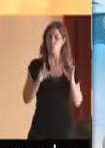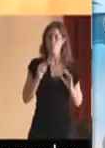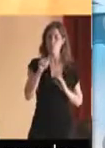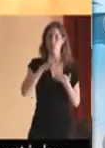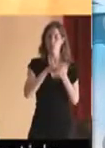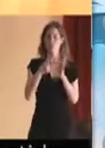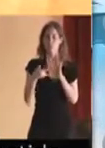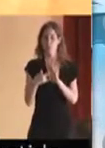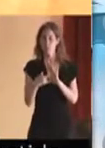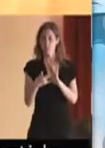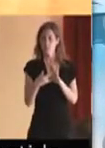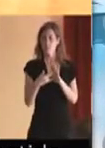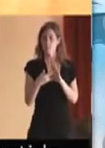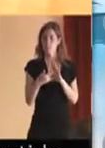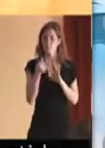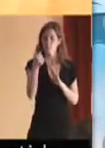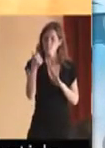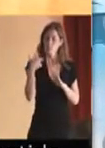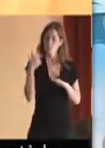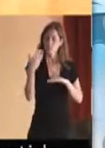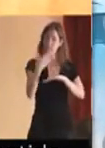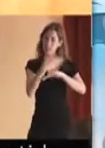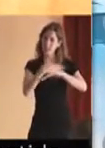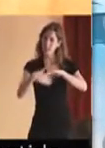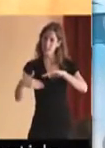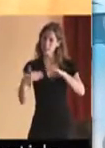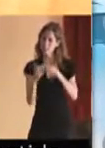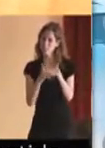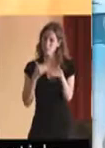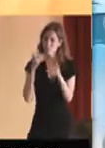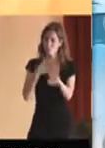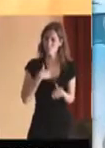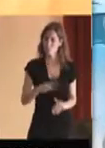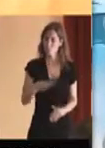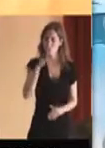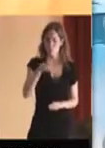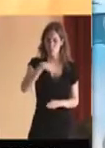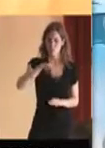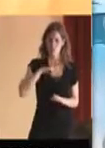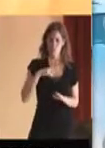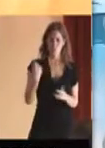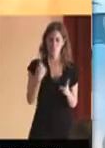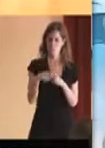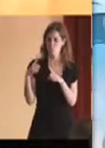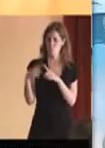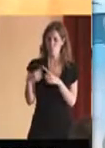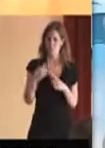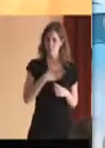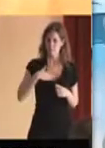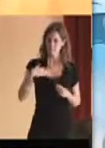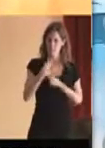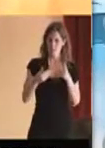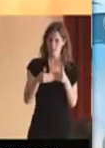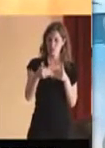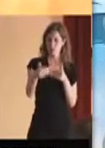sense by test and error. This is exactly what we mean to do. We have many